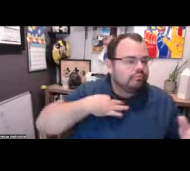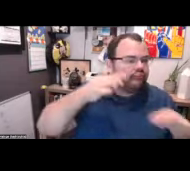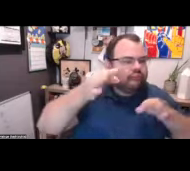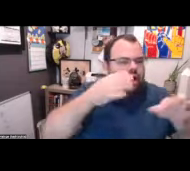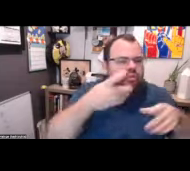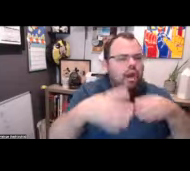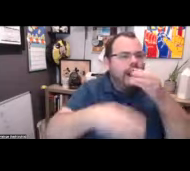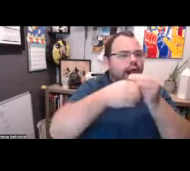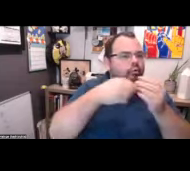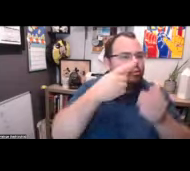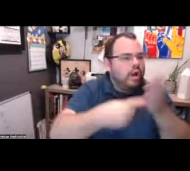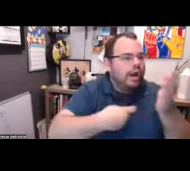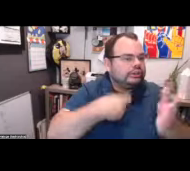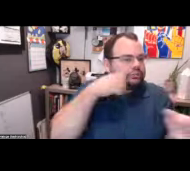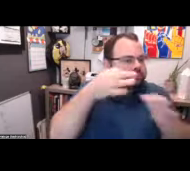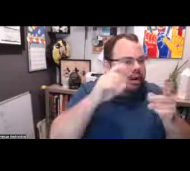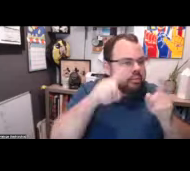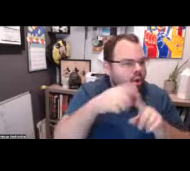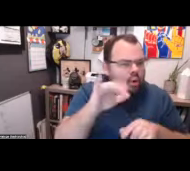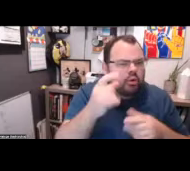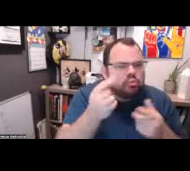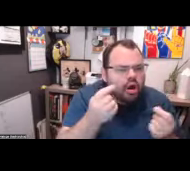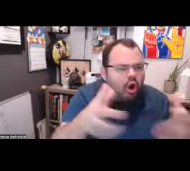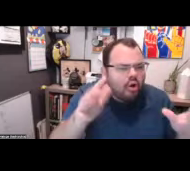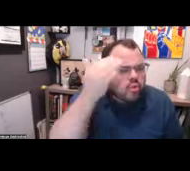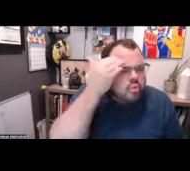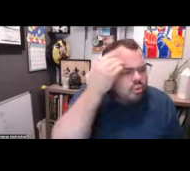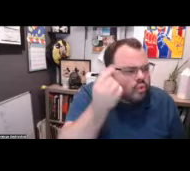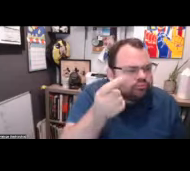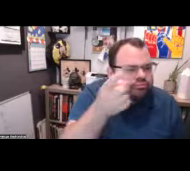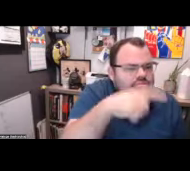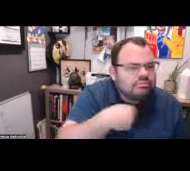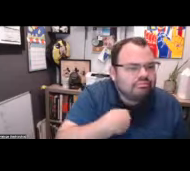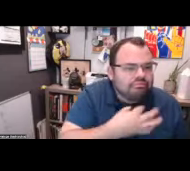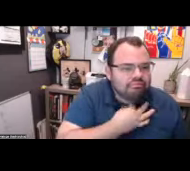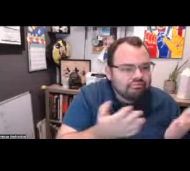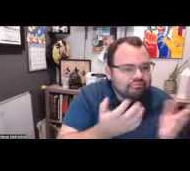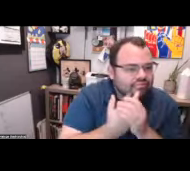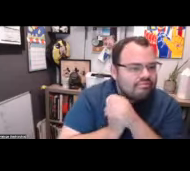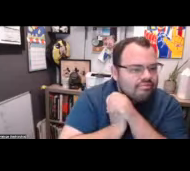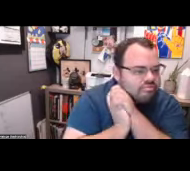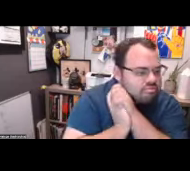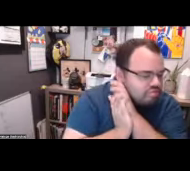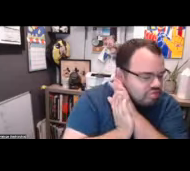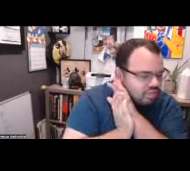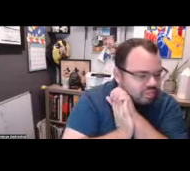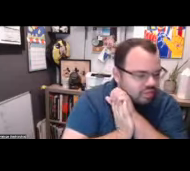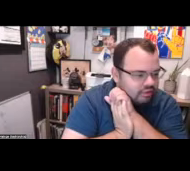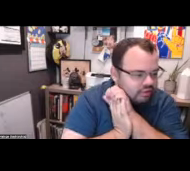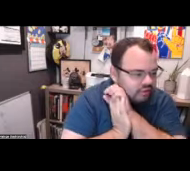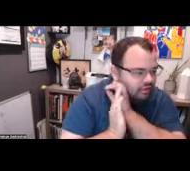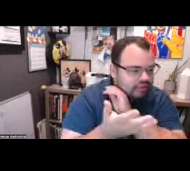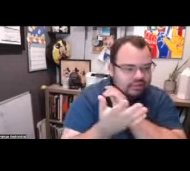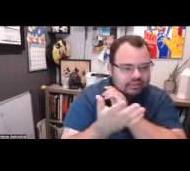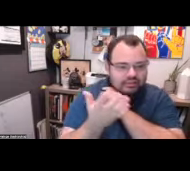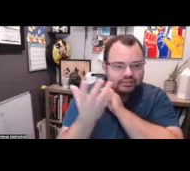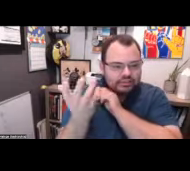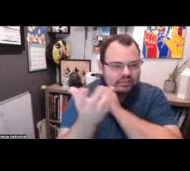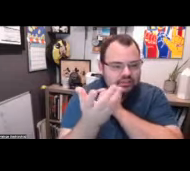know what a cochlear implant is? Did you know what it was before I explained it?